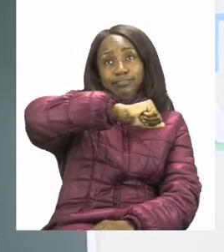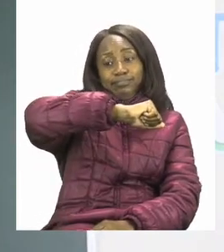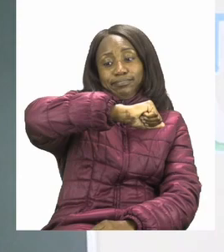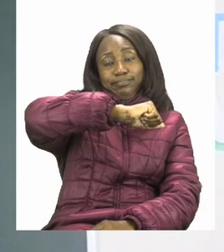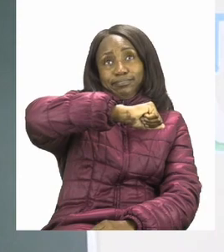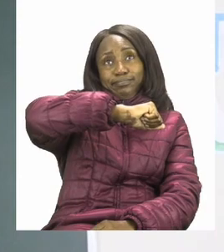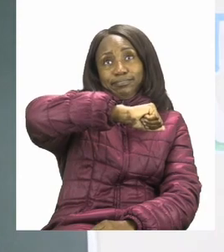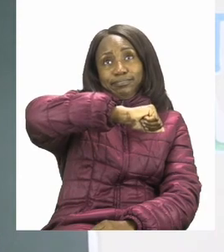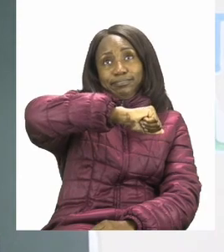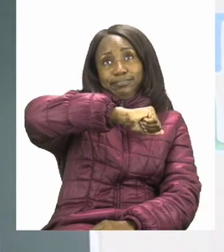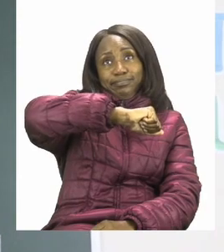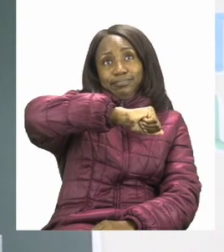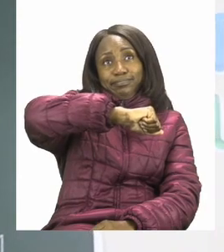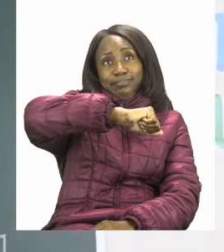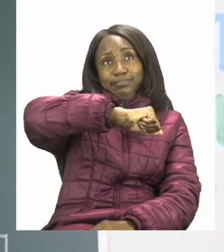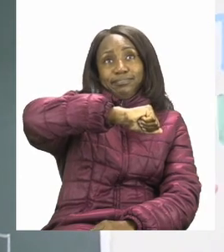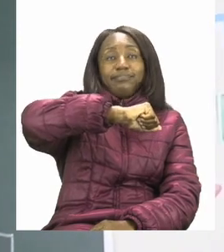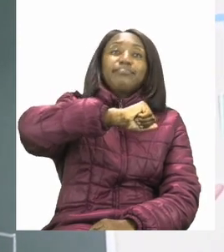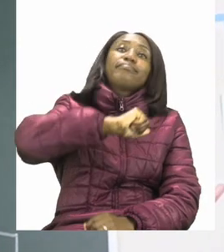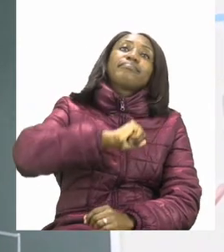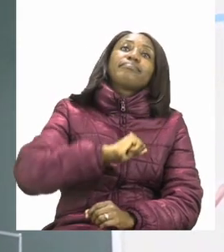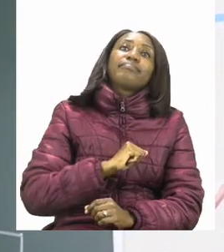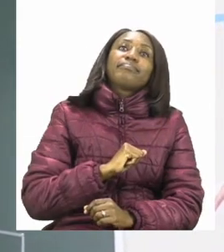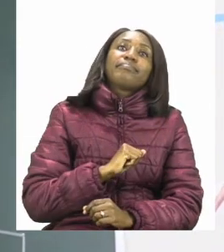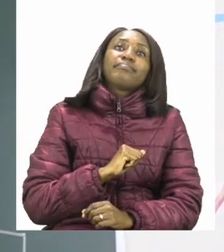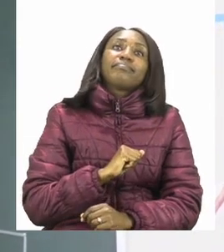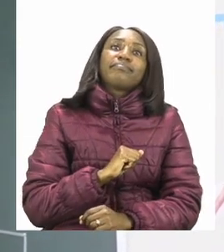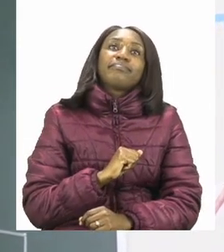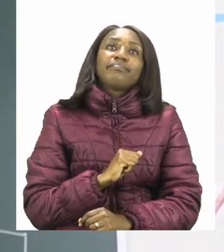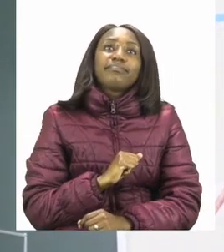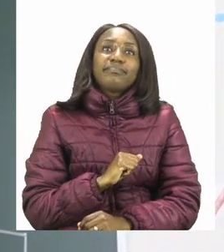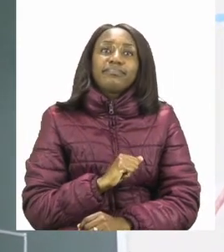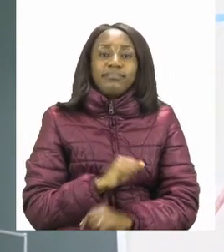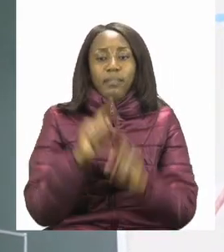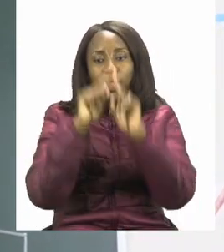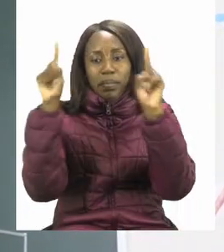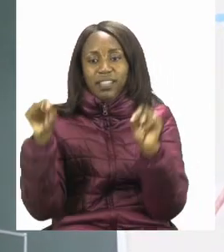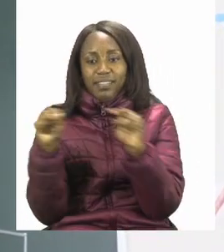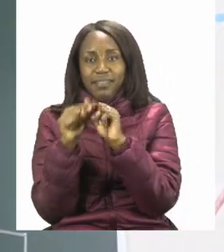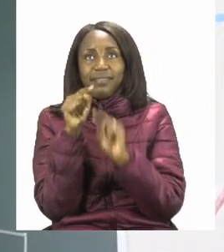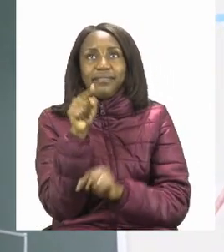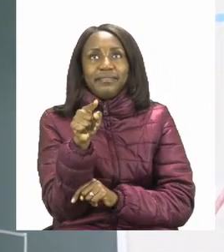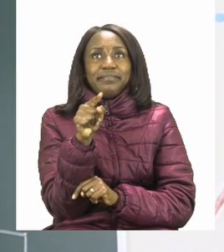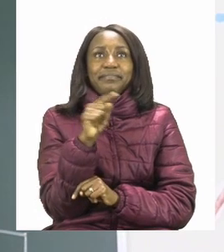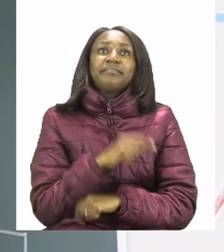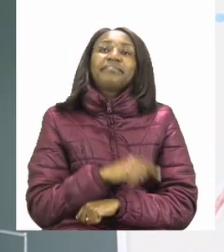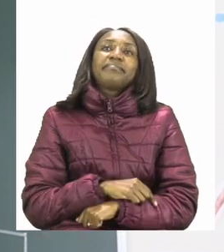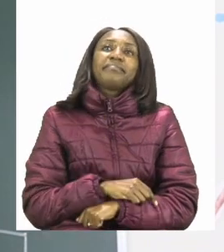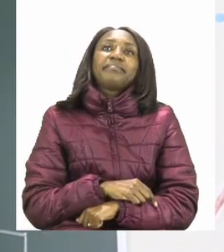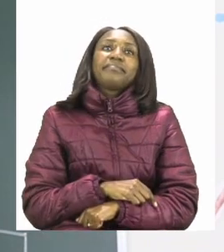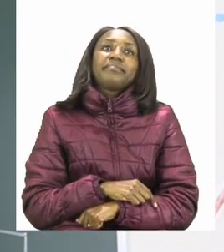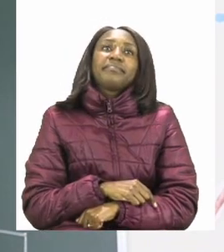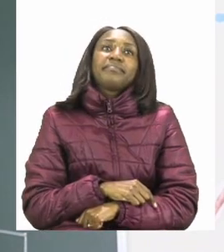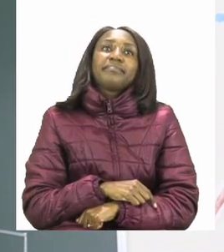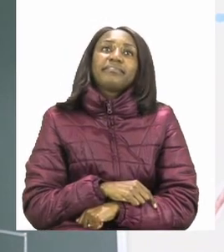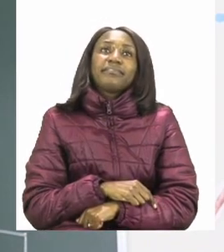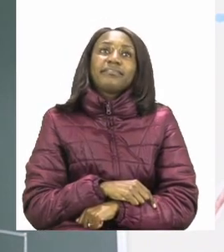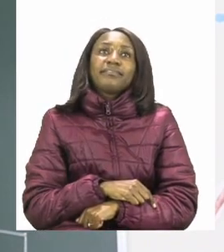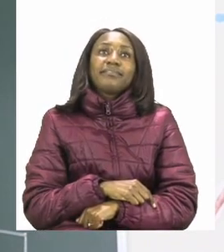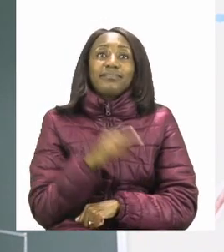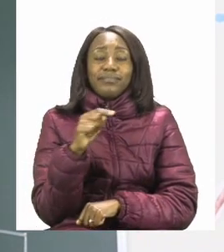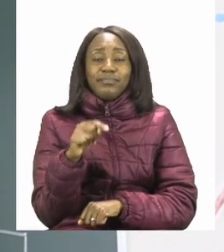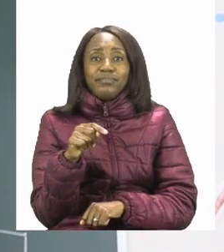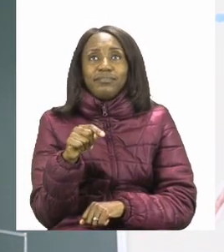facing the number, and then we have a box. Now remember, we said we're going to pretend that this was a